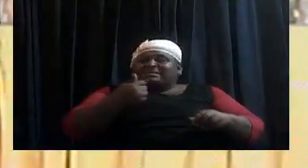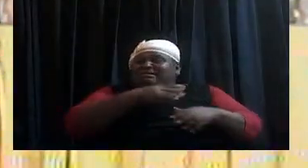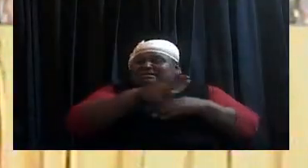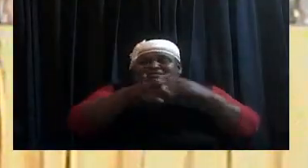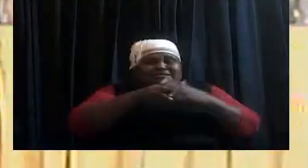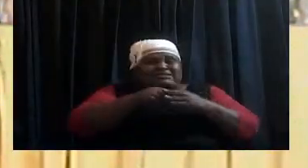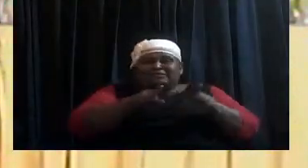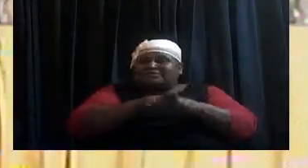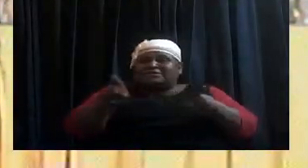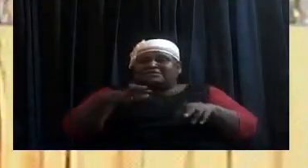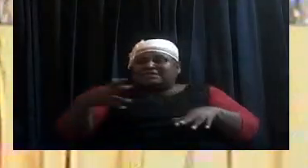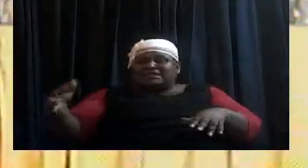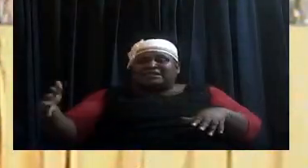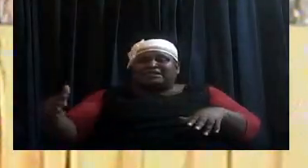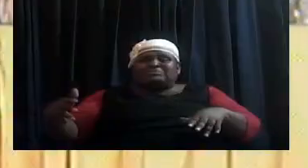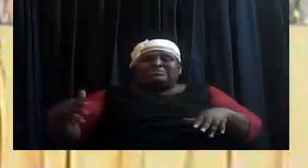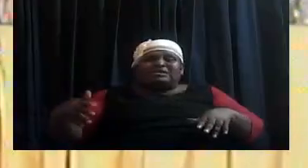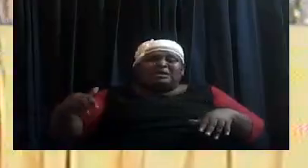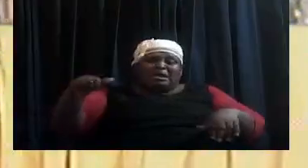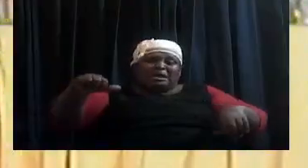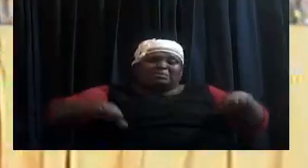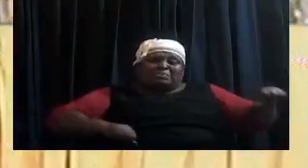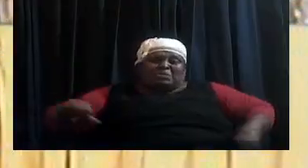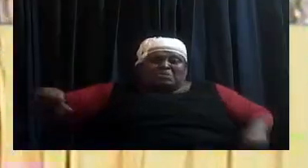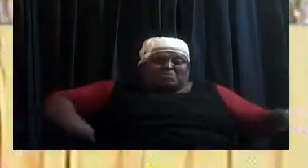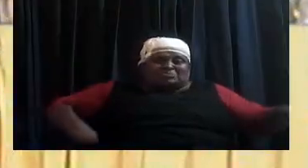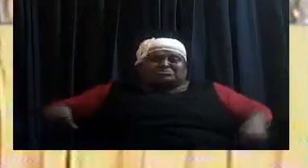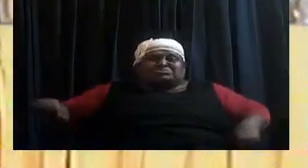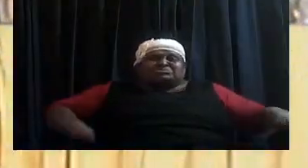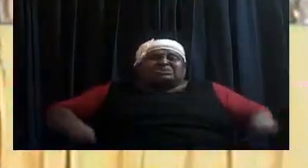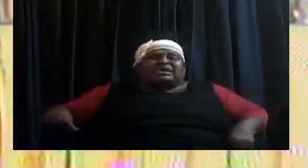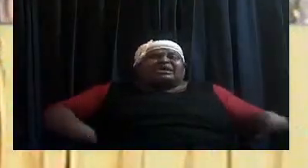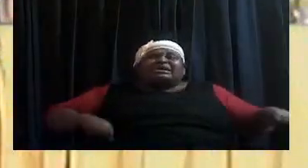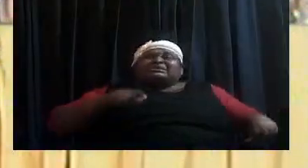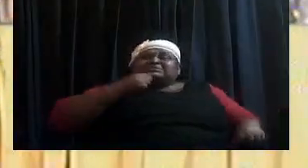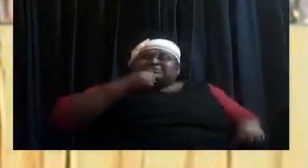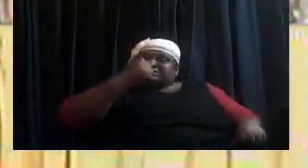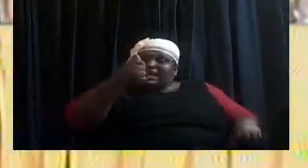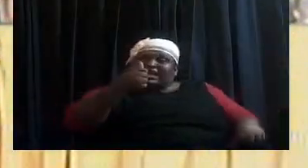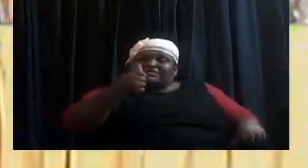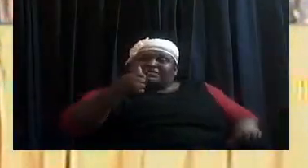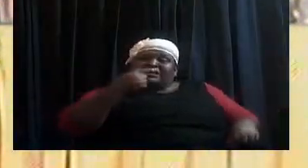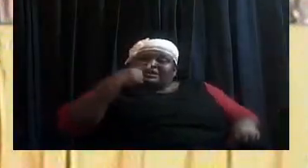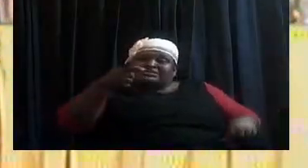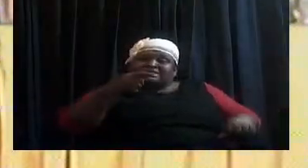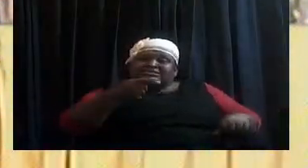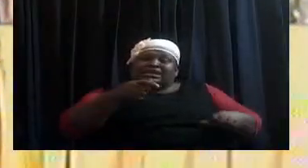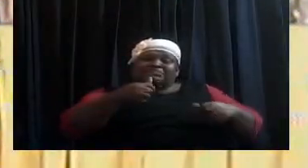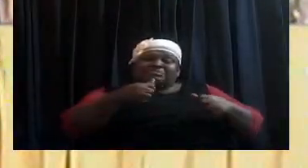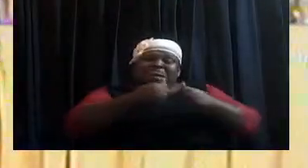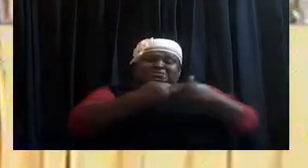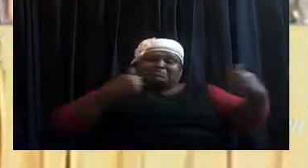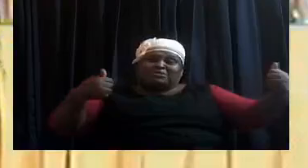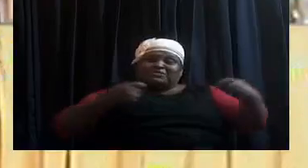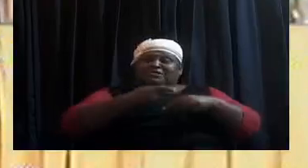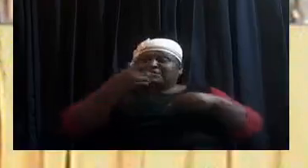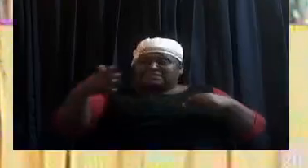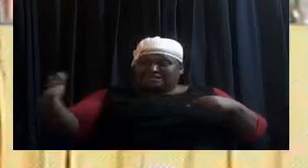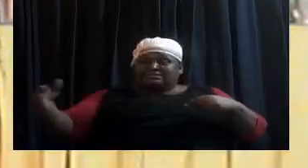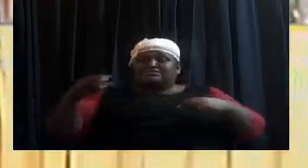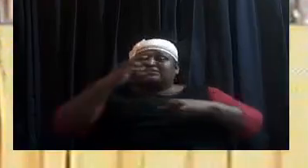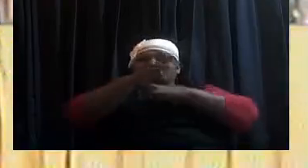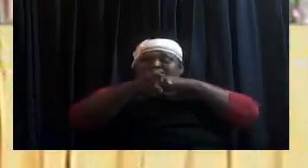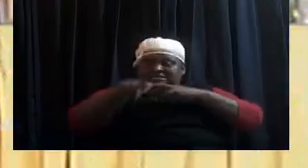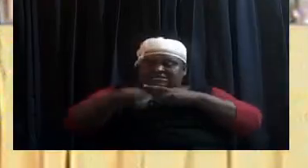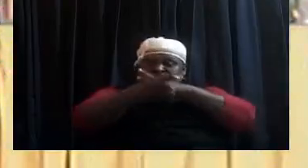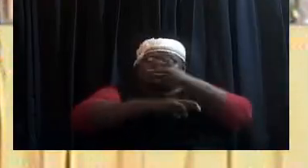things. And they boast themselves on being separated from the things of this world. But